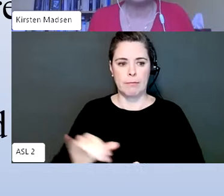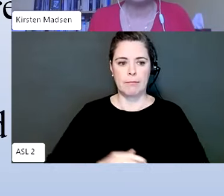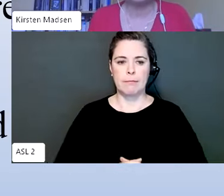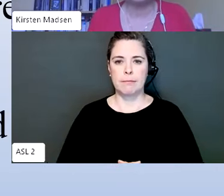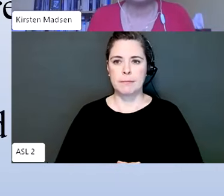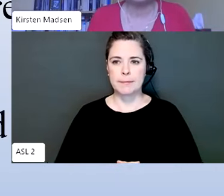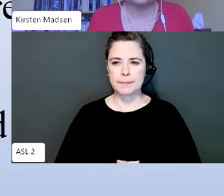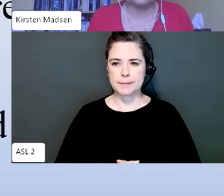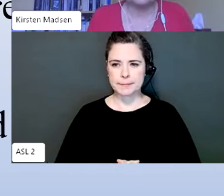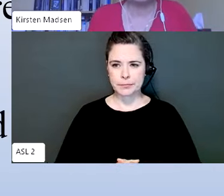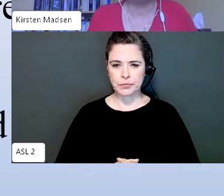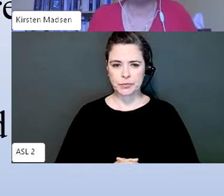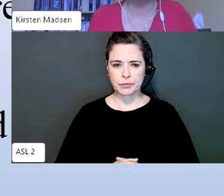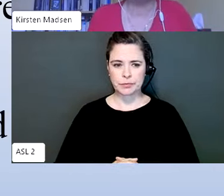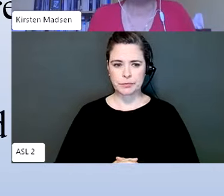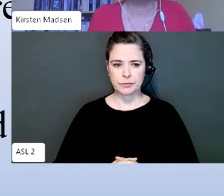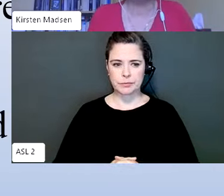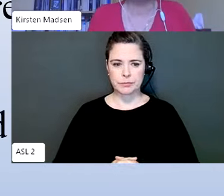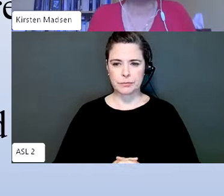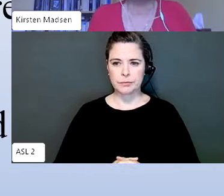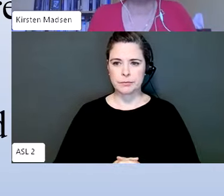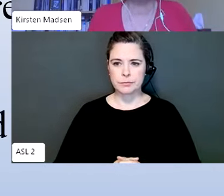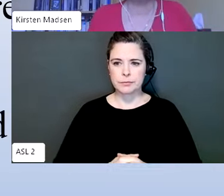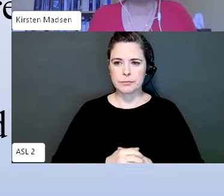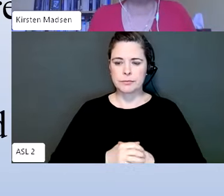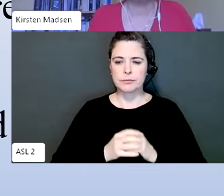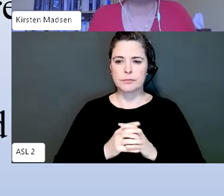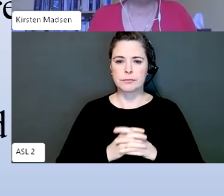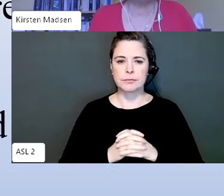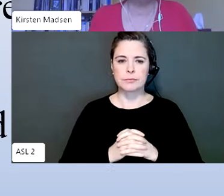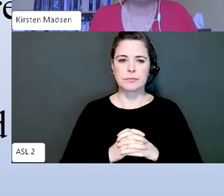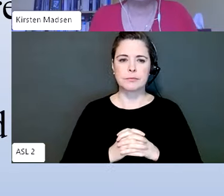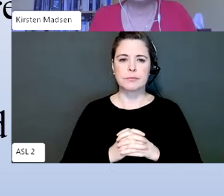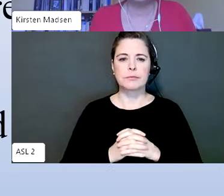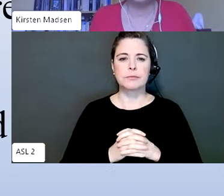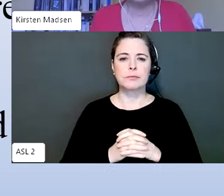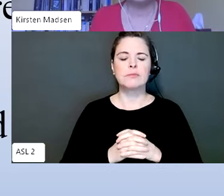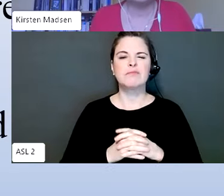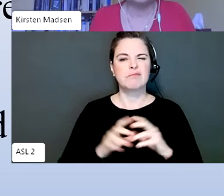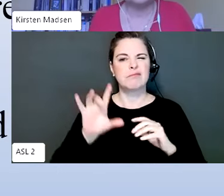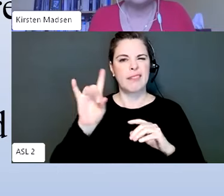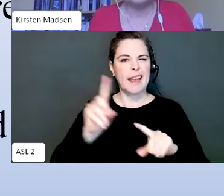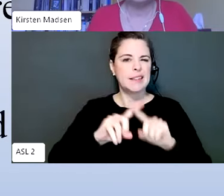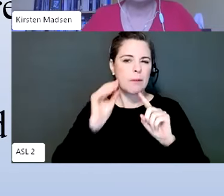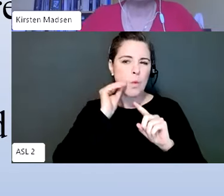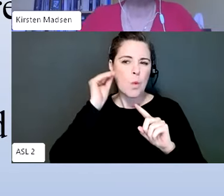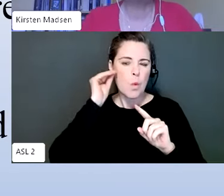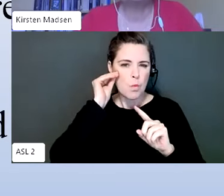toolkit in 8 seniors residences. So the retirement community, seniors housing, independent living is all included under that